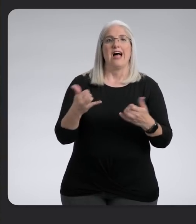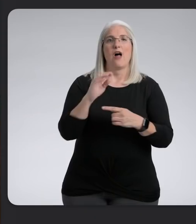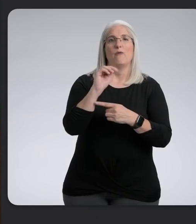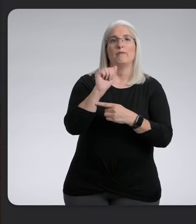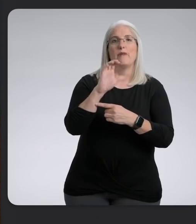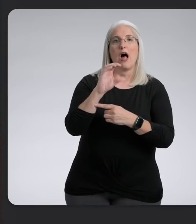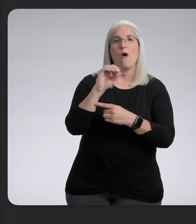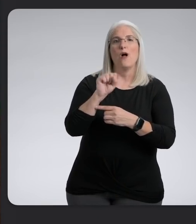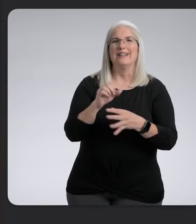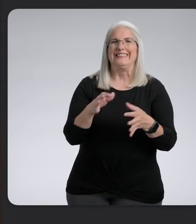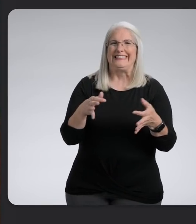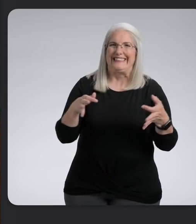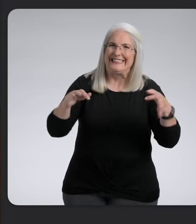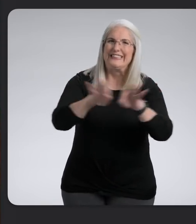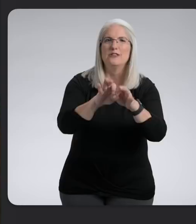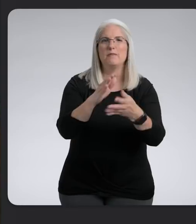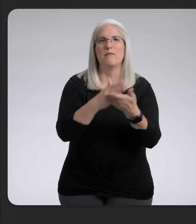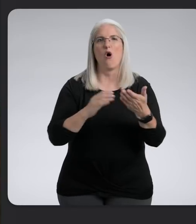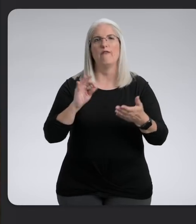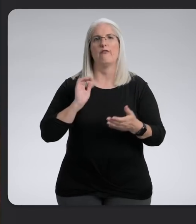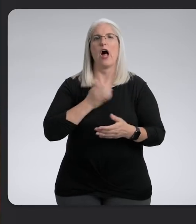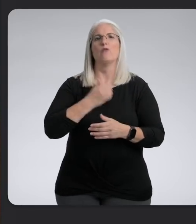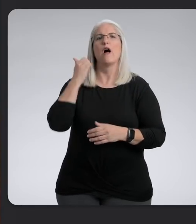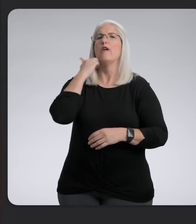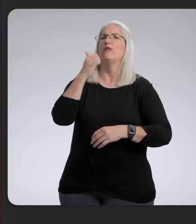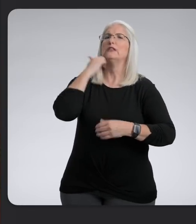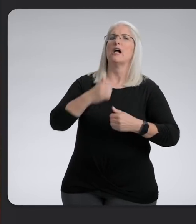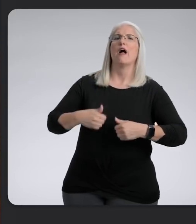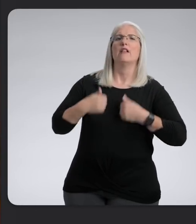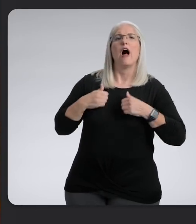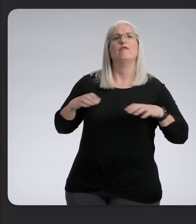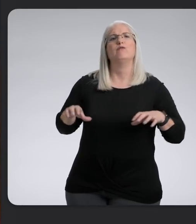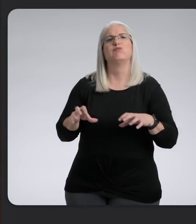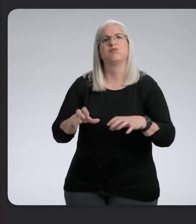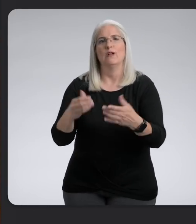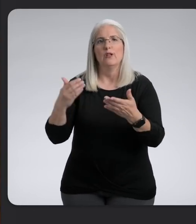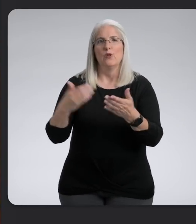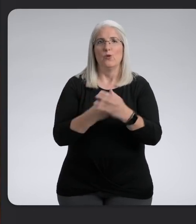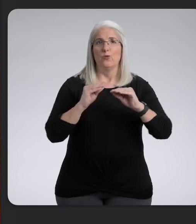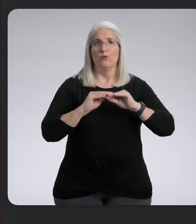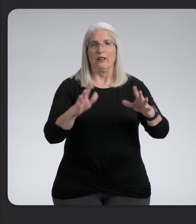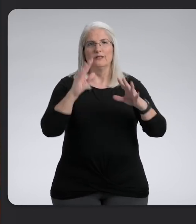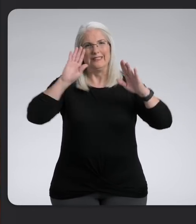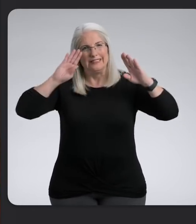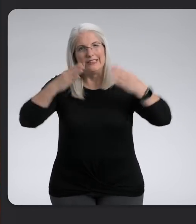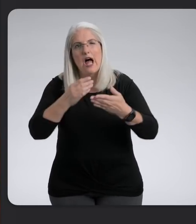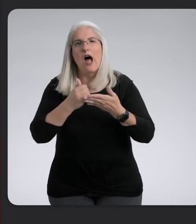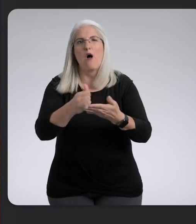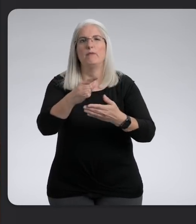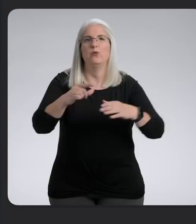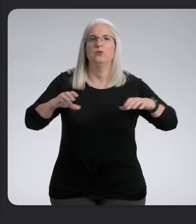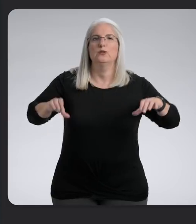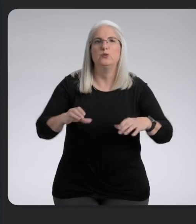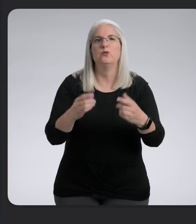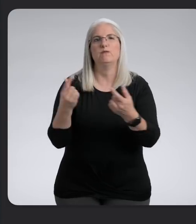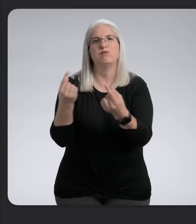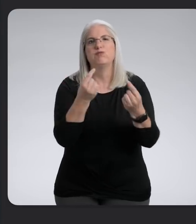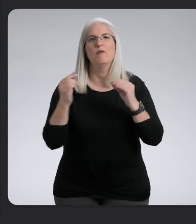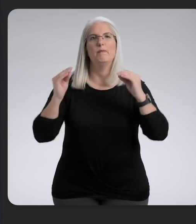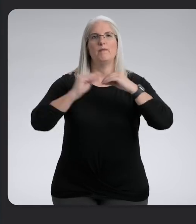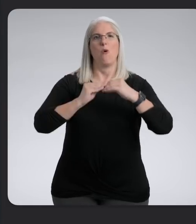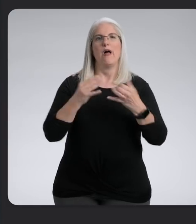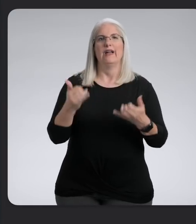lives. And our next release is focused on helping you do even more. But what should we call it?